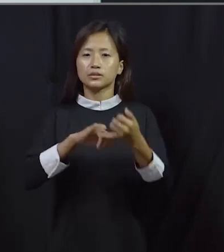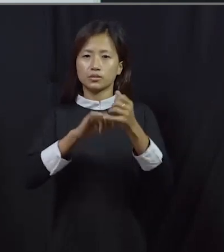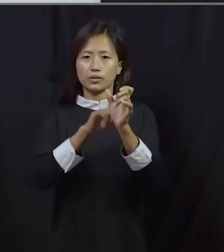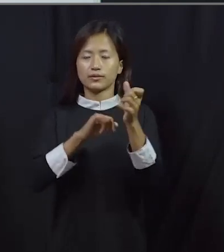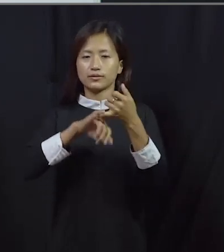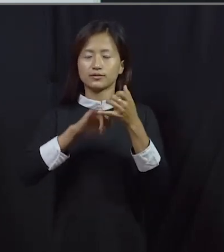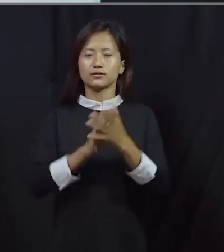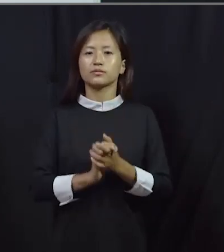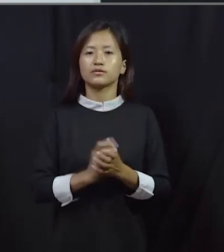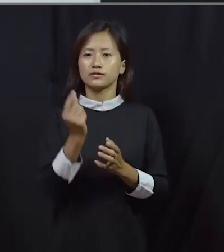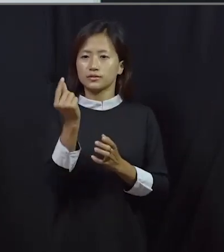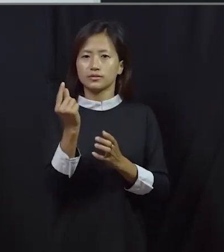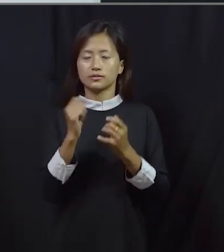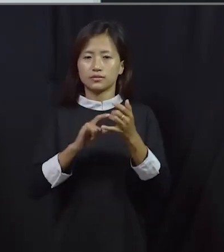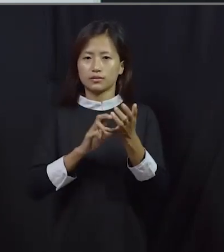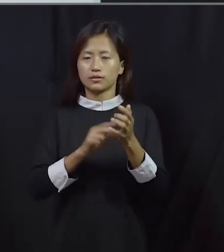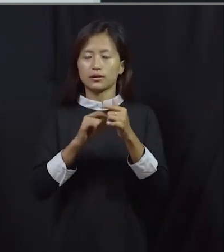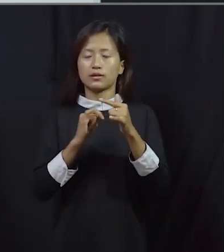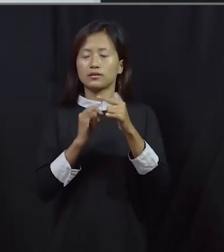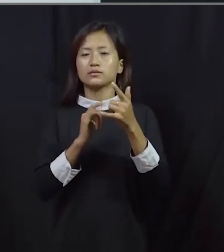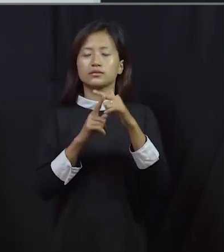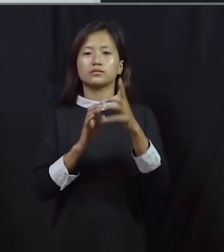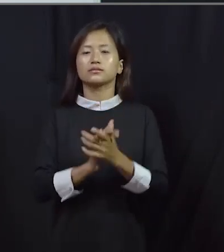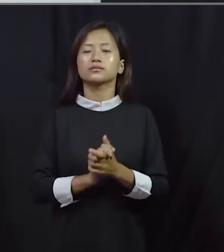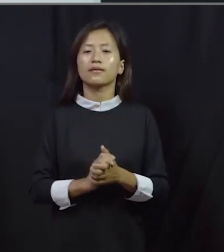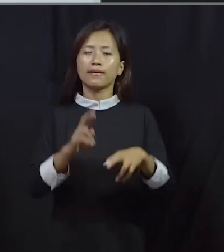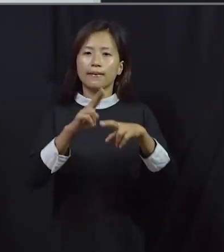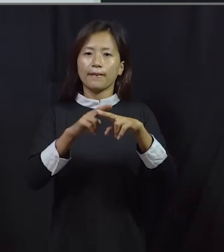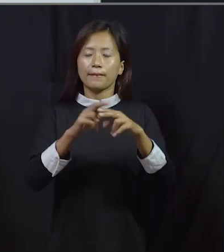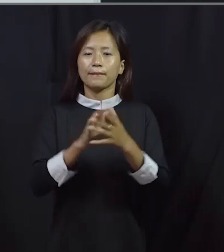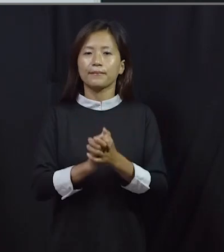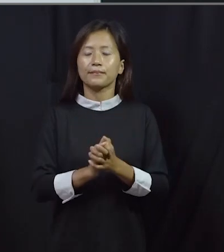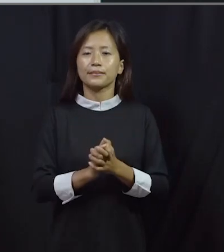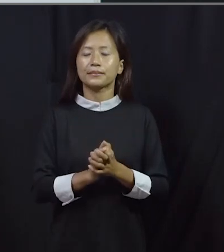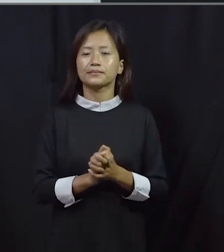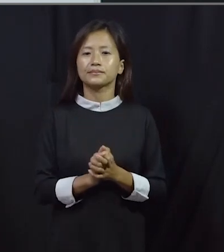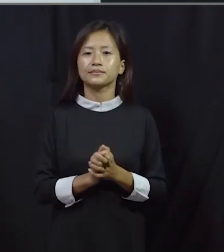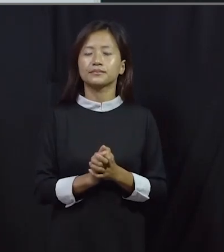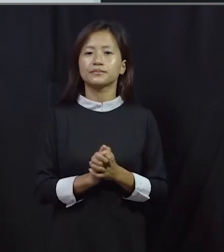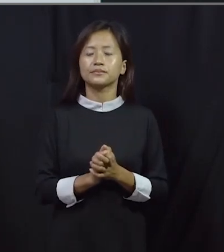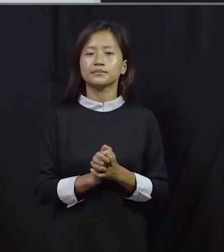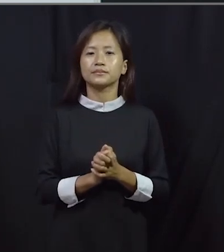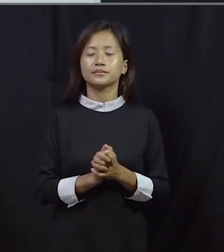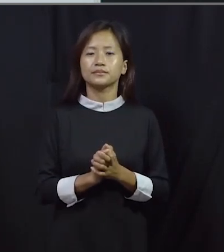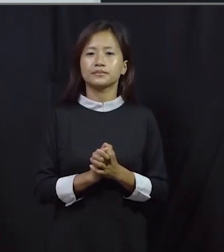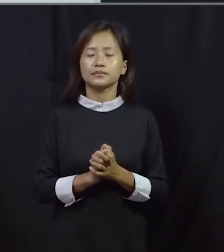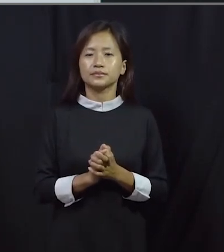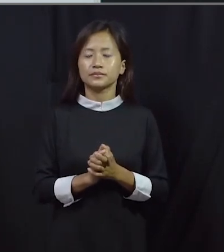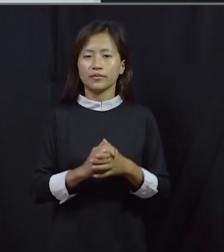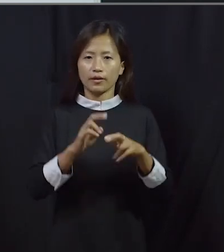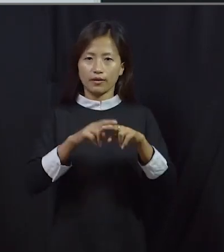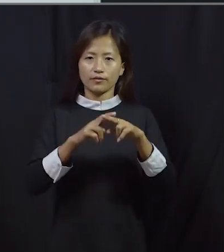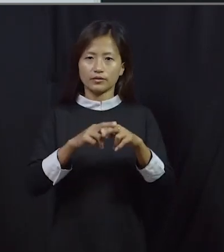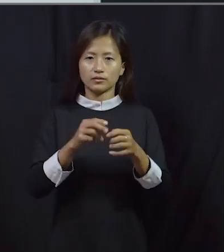of unit. Okay. So this British system. So F is stands for. So this